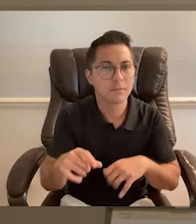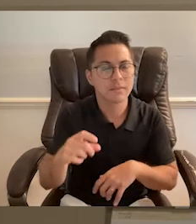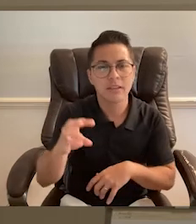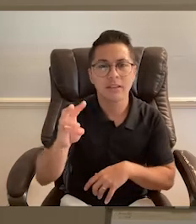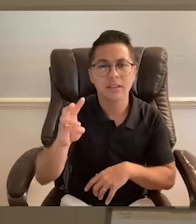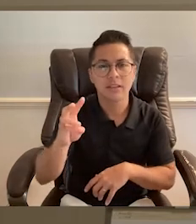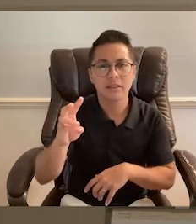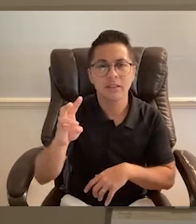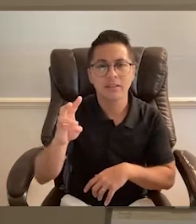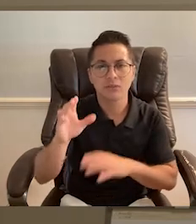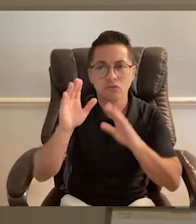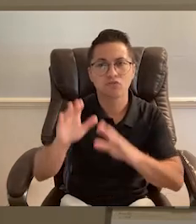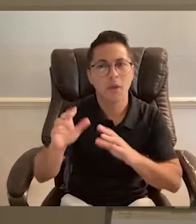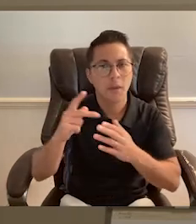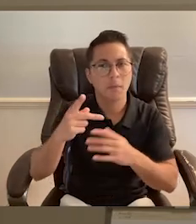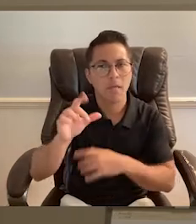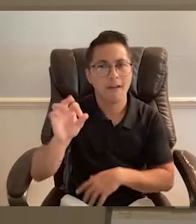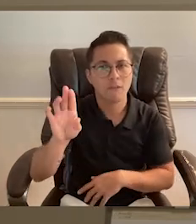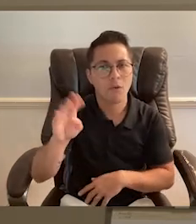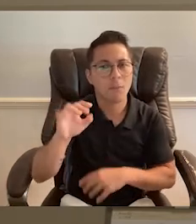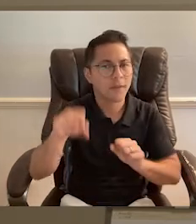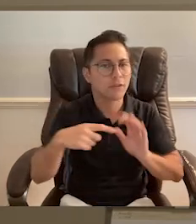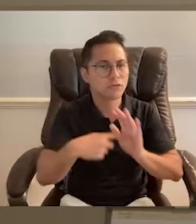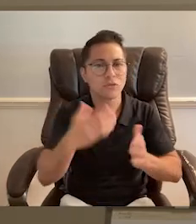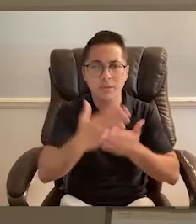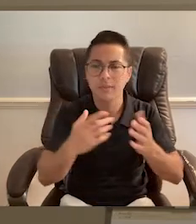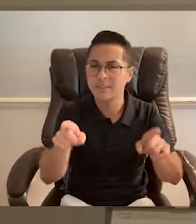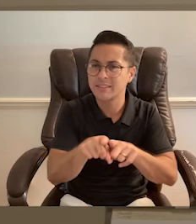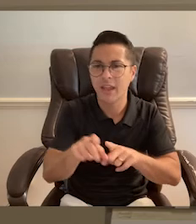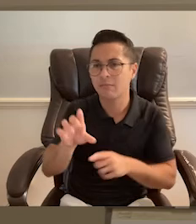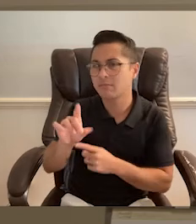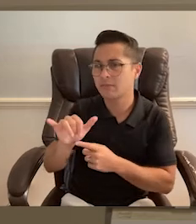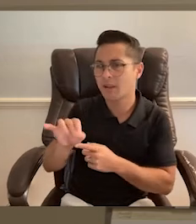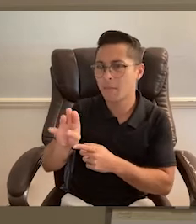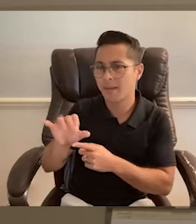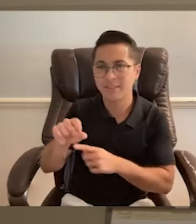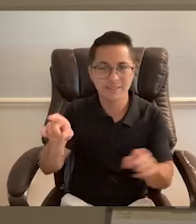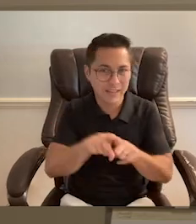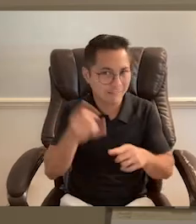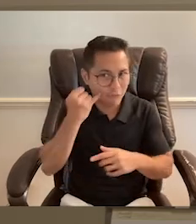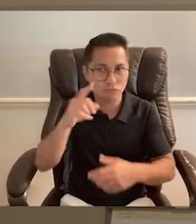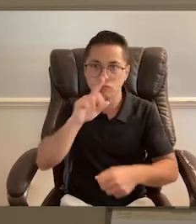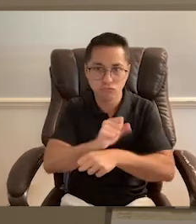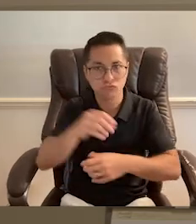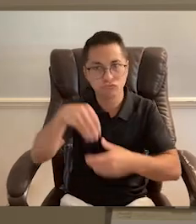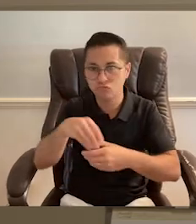connect how the educational activities, research